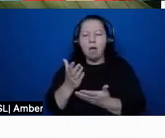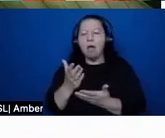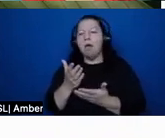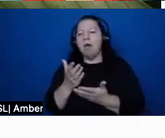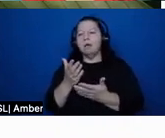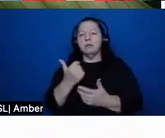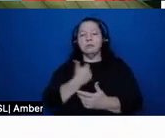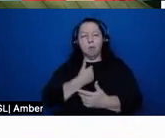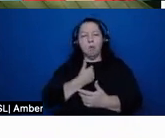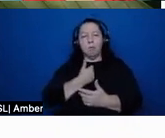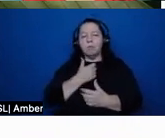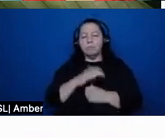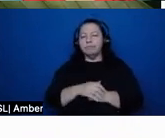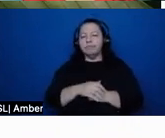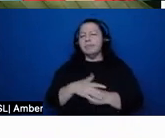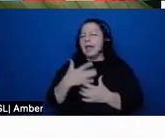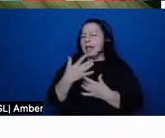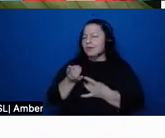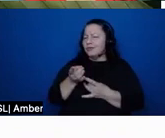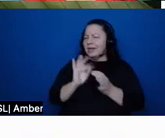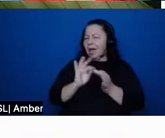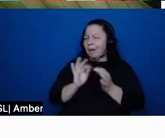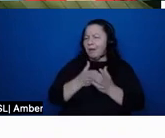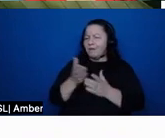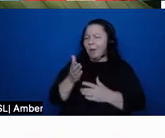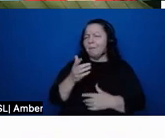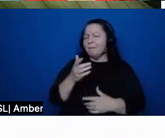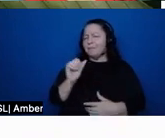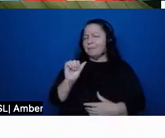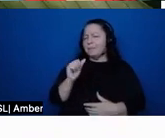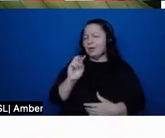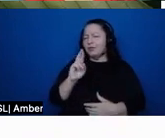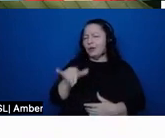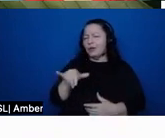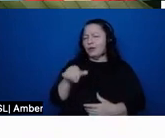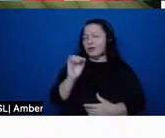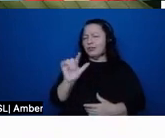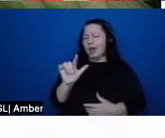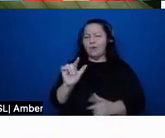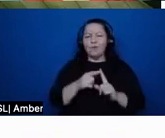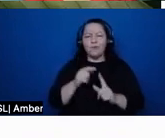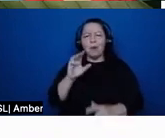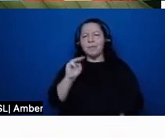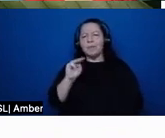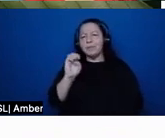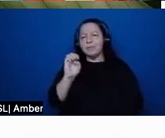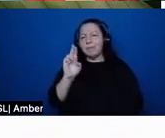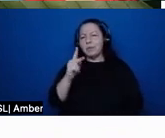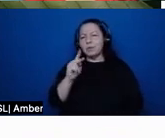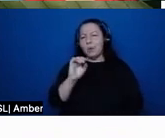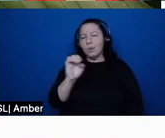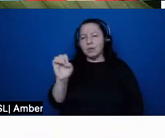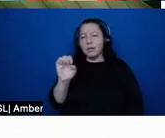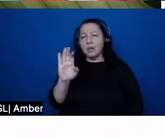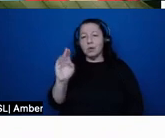there's a very interesting comment made by the Attorney General of the Muskogee Creek Nation, who was just presenting testimony. And she